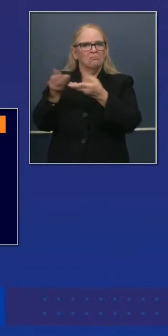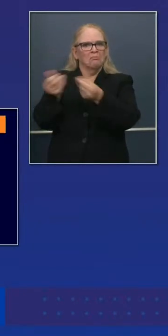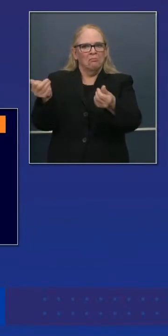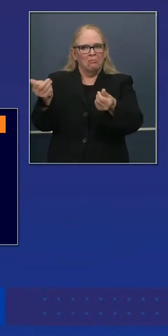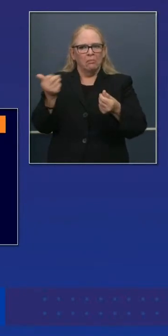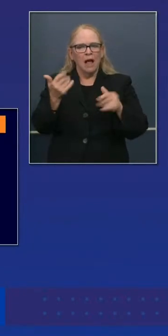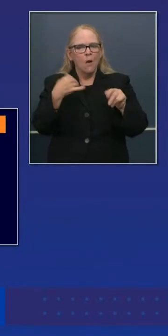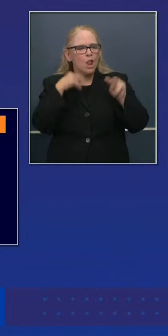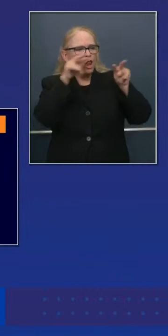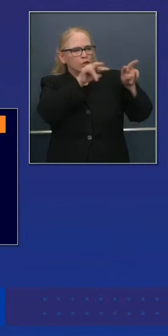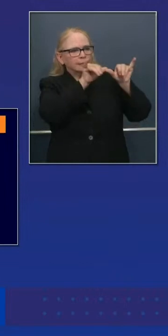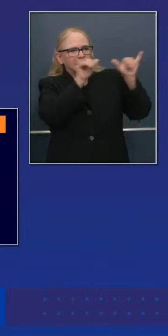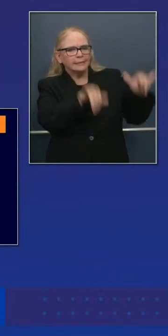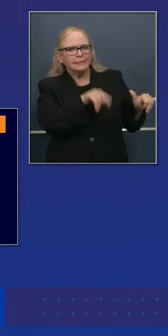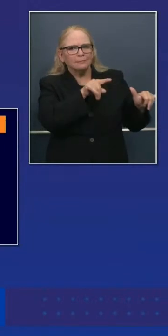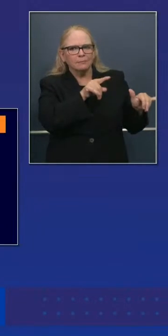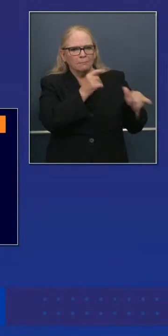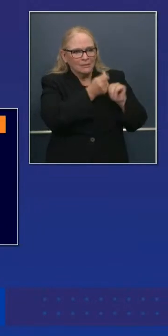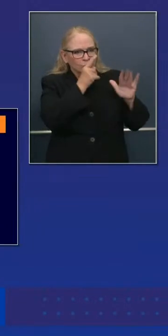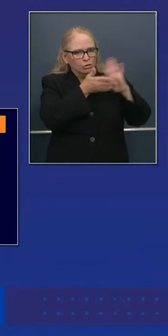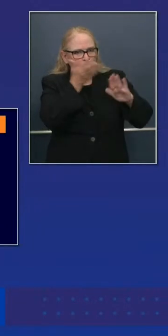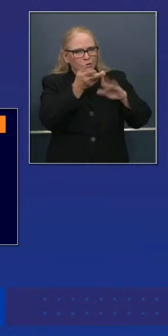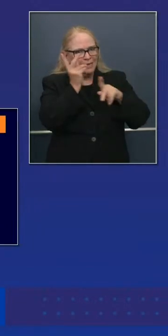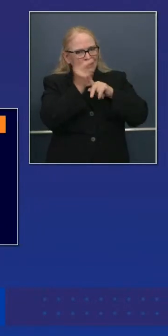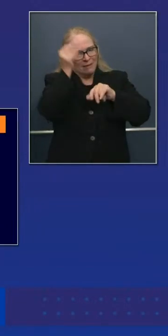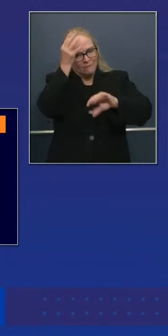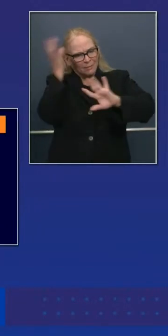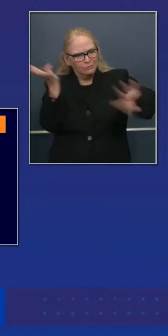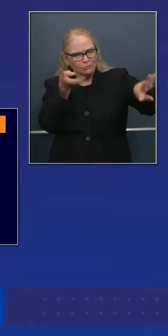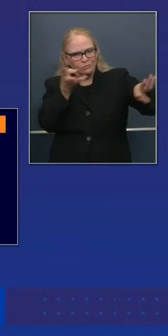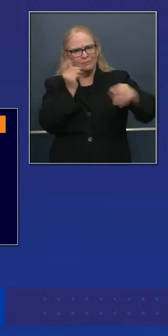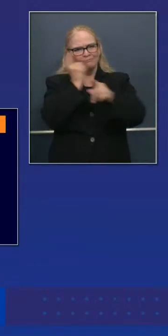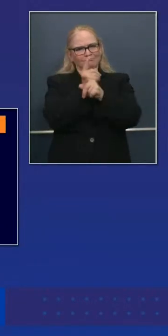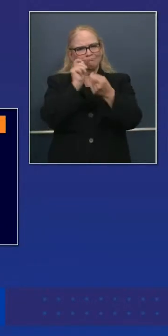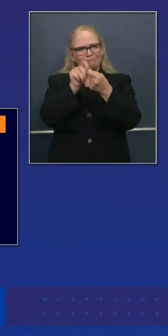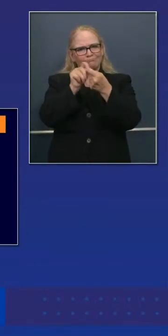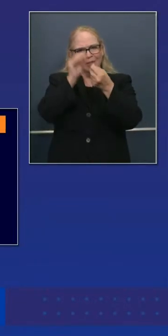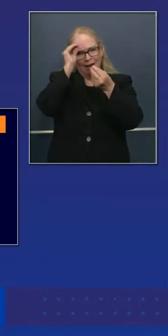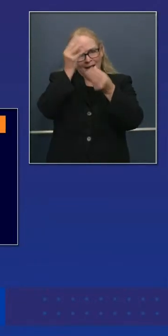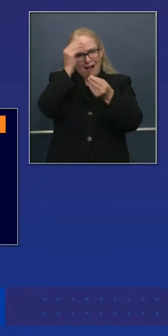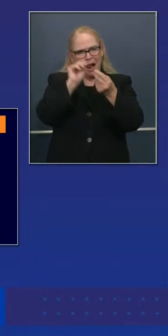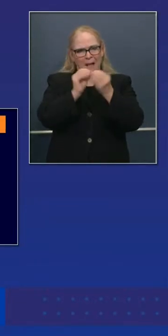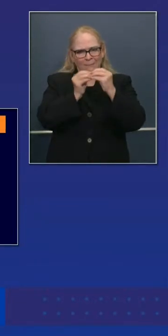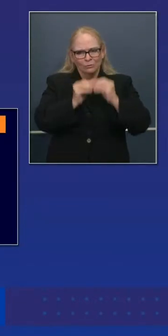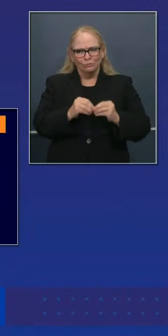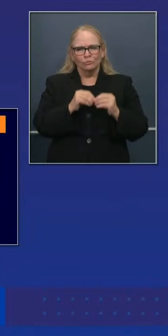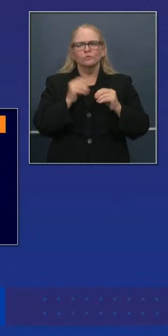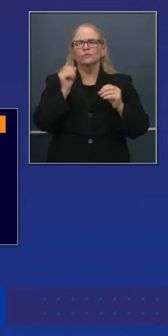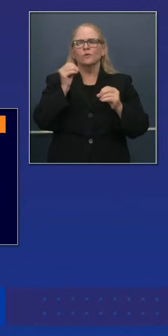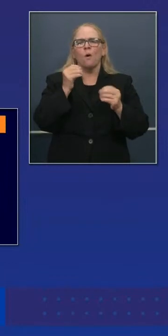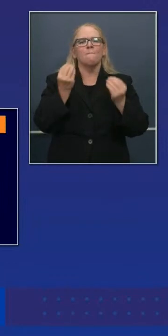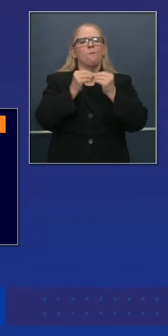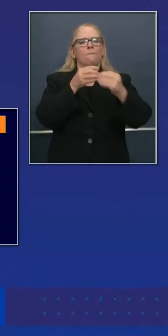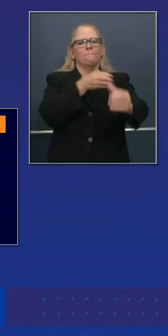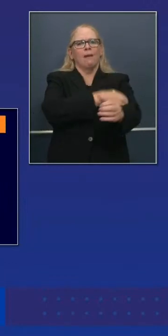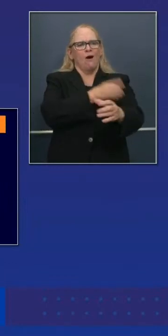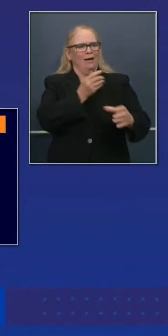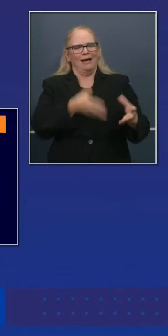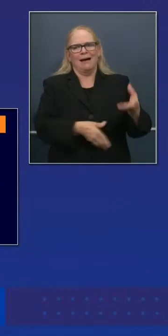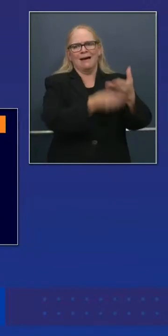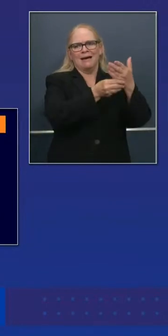sufficiently. So what did we do? We added system capacity to better handle record volume. We went from